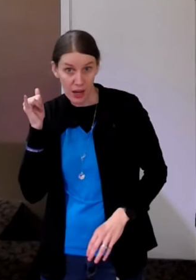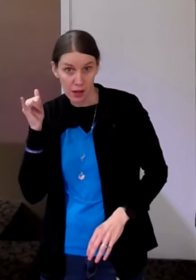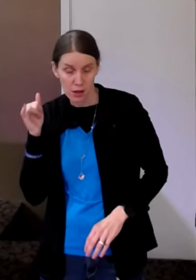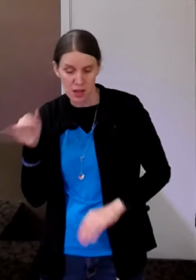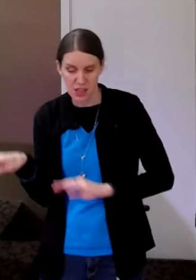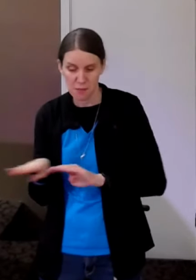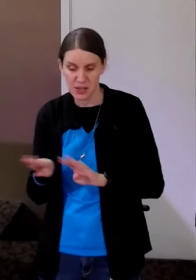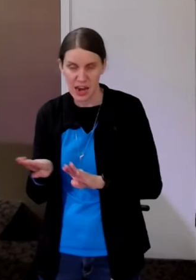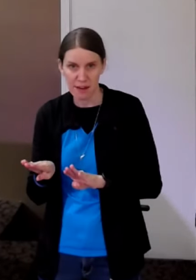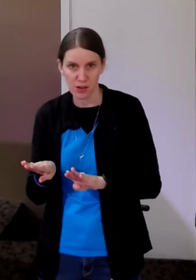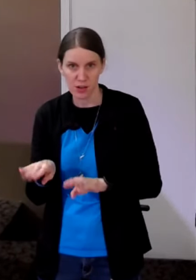evil.